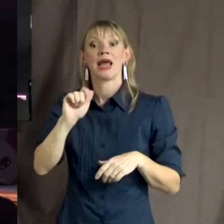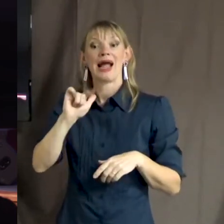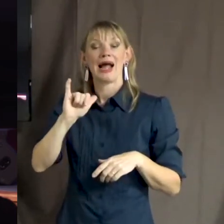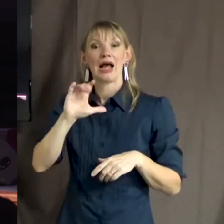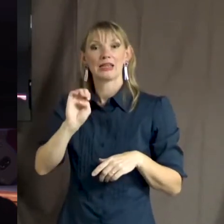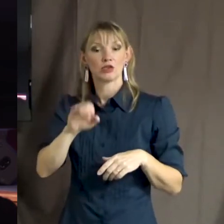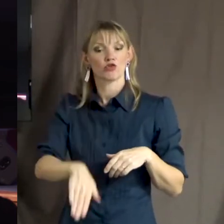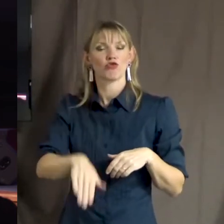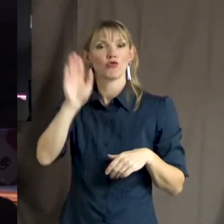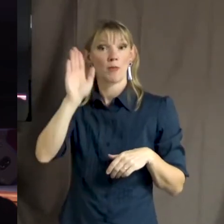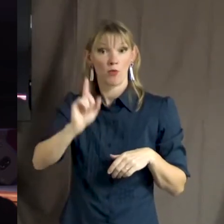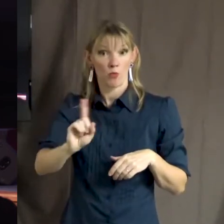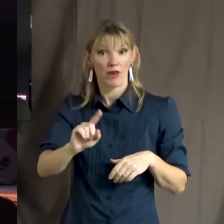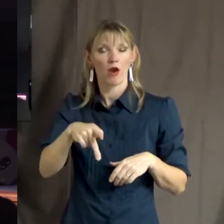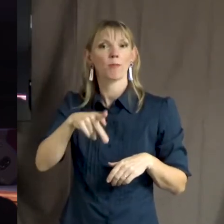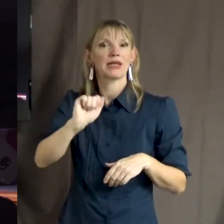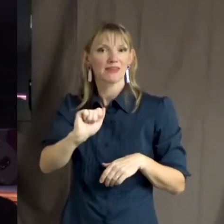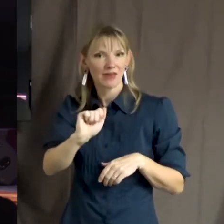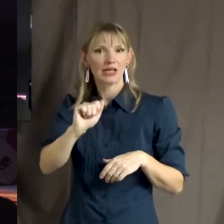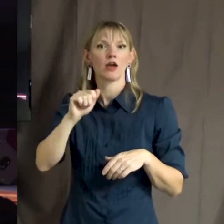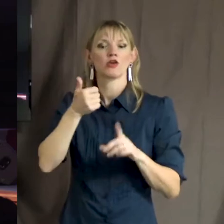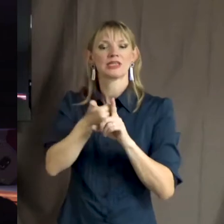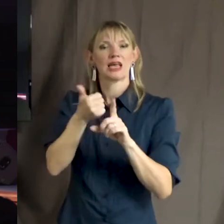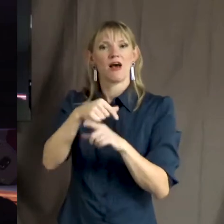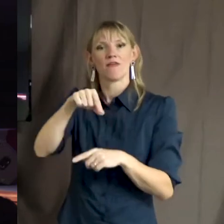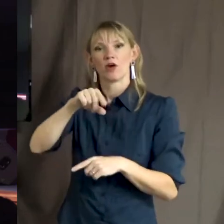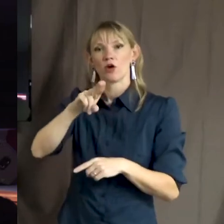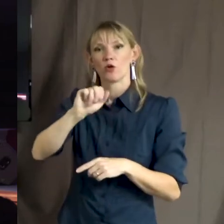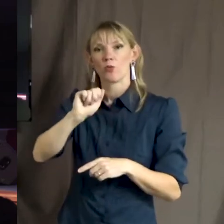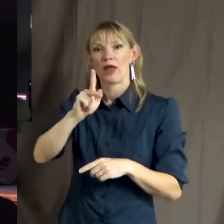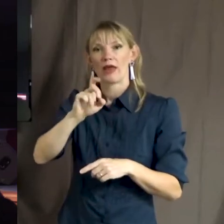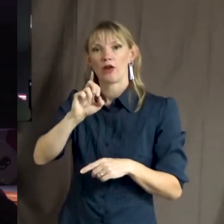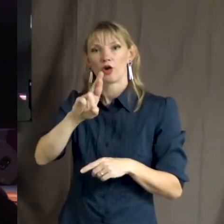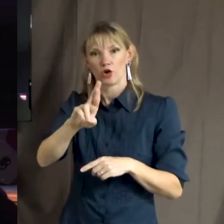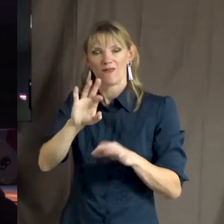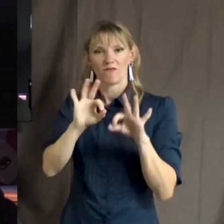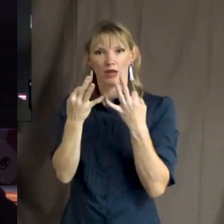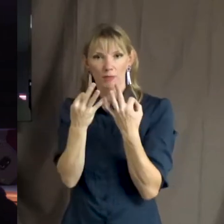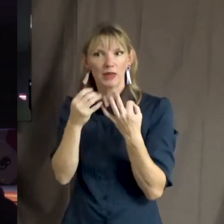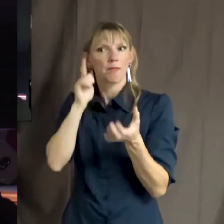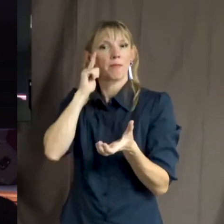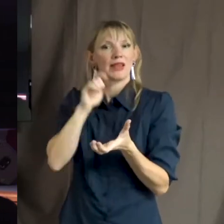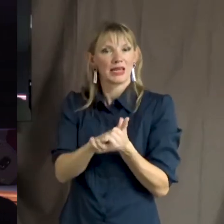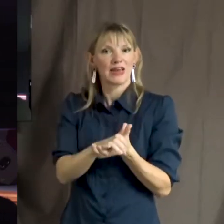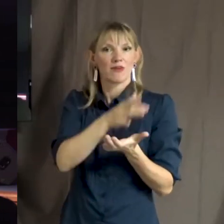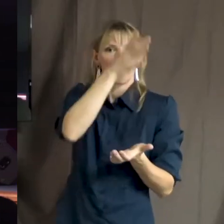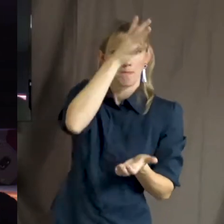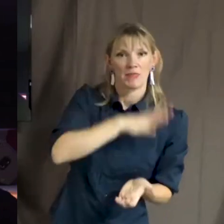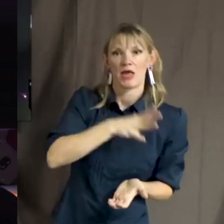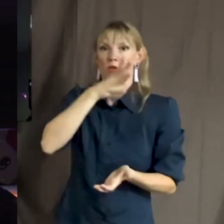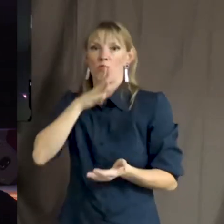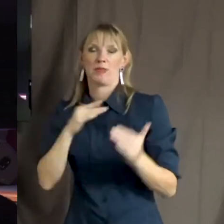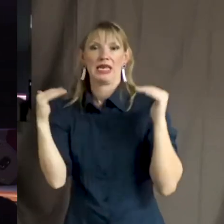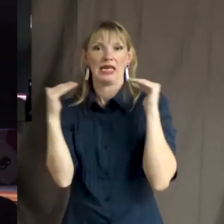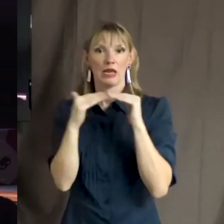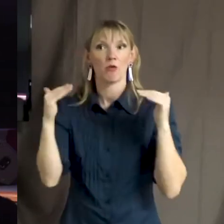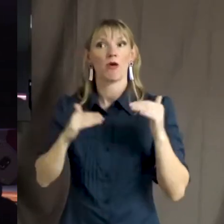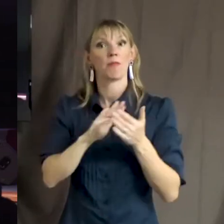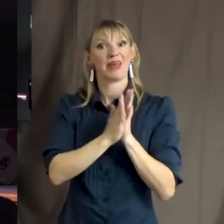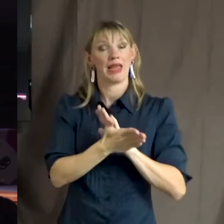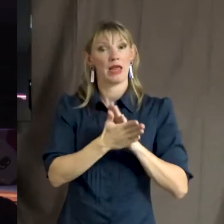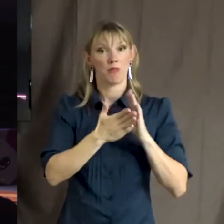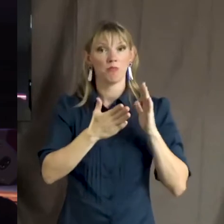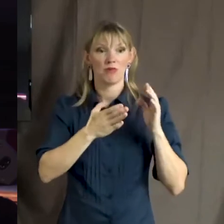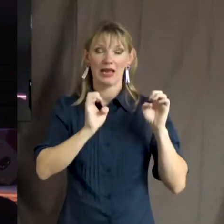in Pennsylvania, a Quaker family that believed in equal rights between men and women. She became educated and became a social worker,